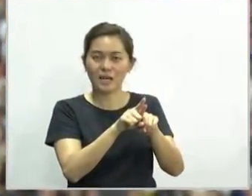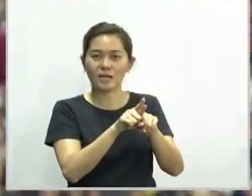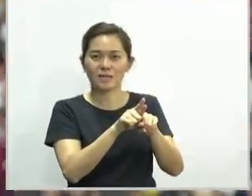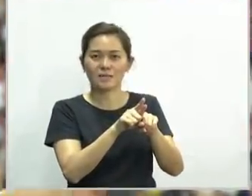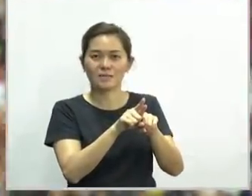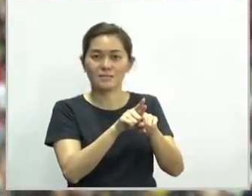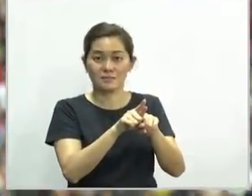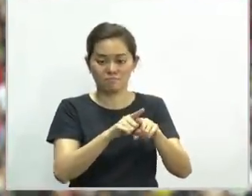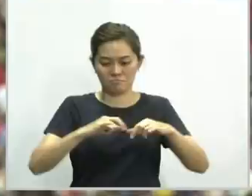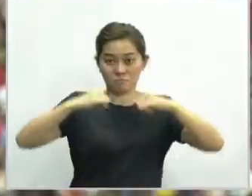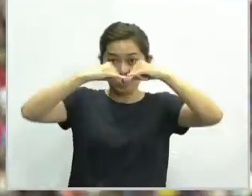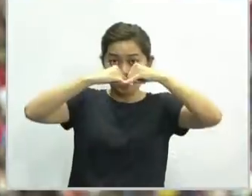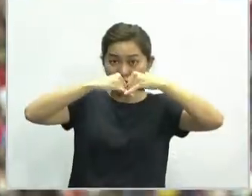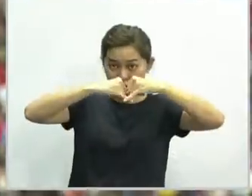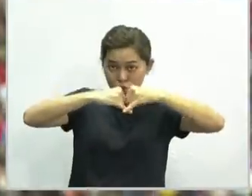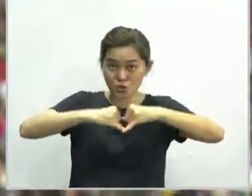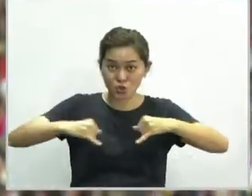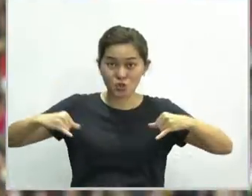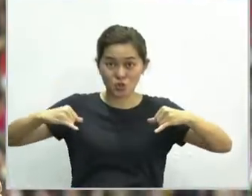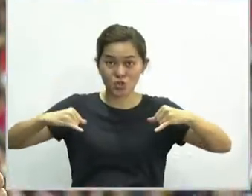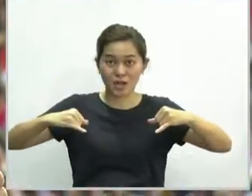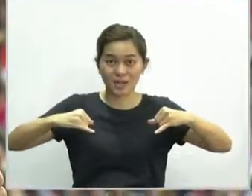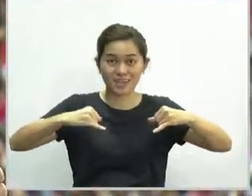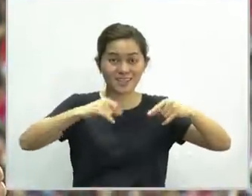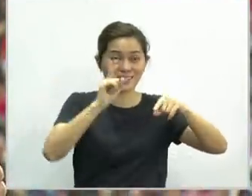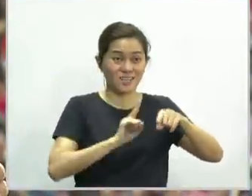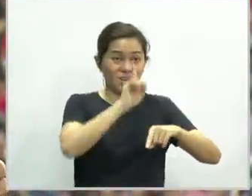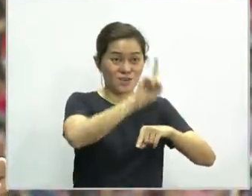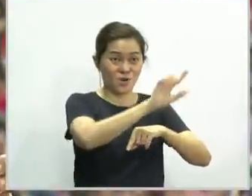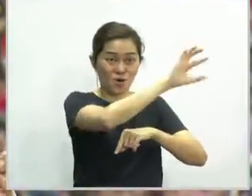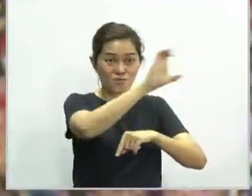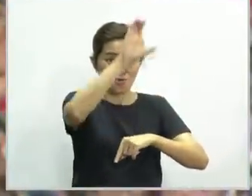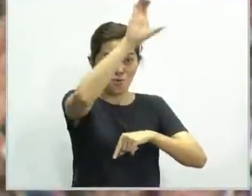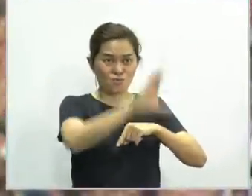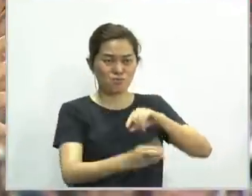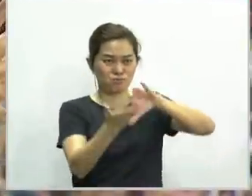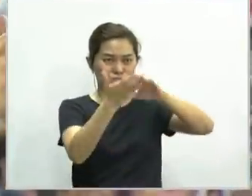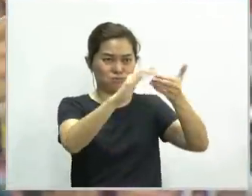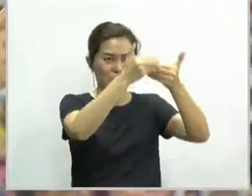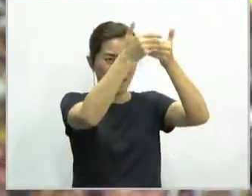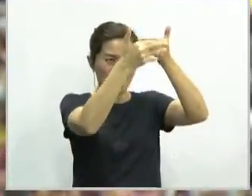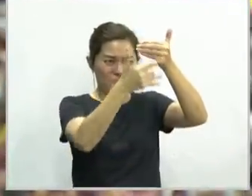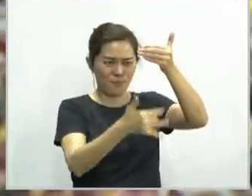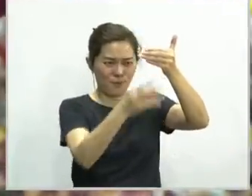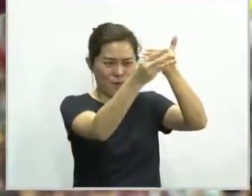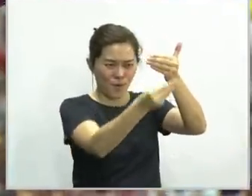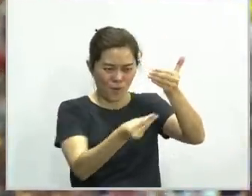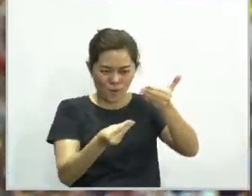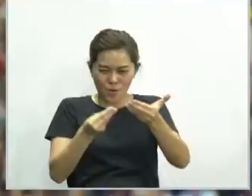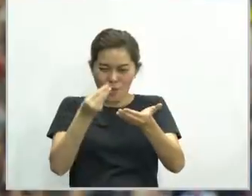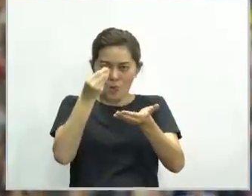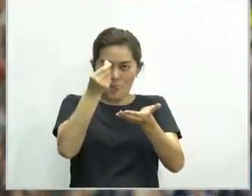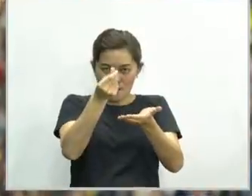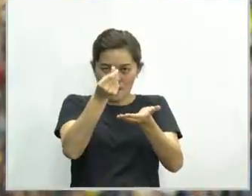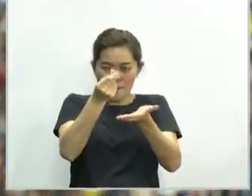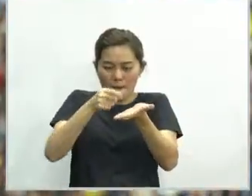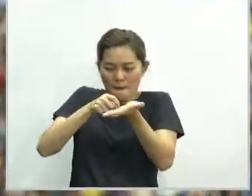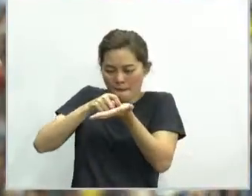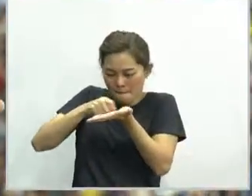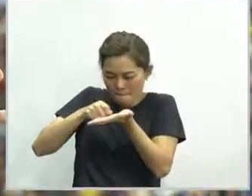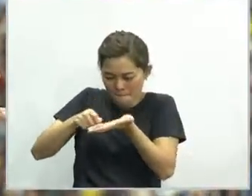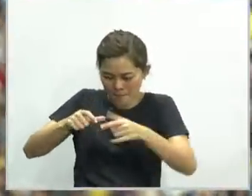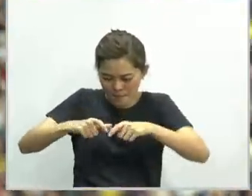a check signed with his own blood to say, here is the check